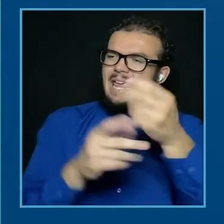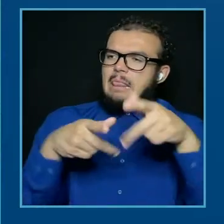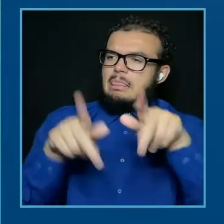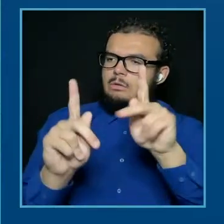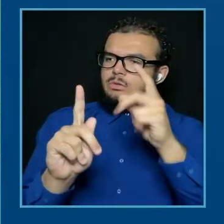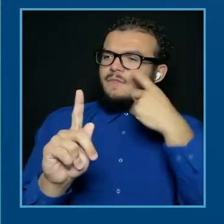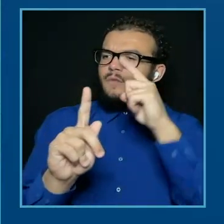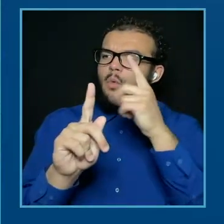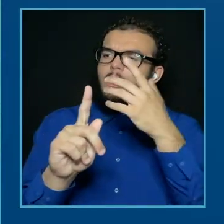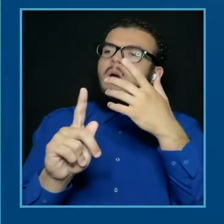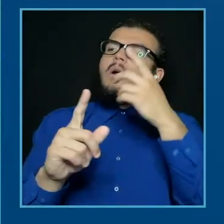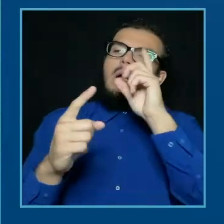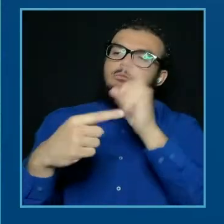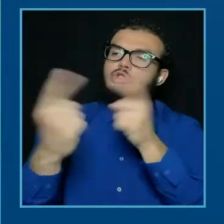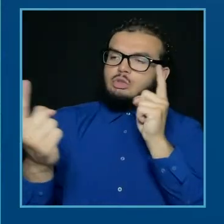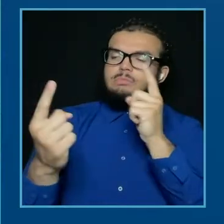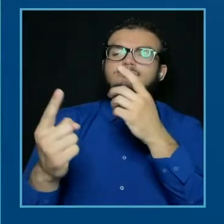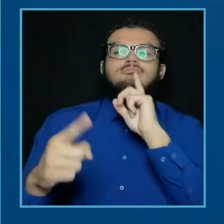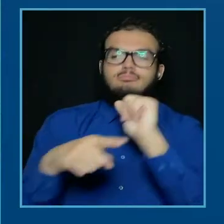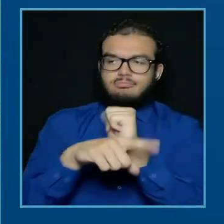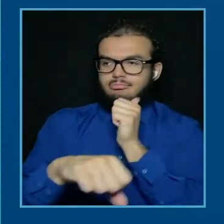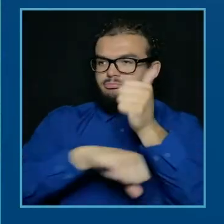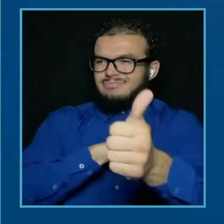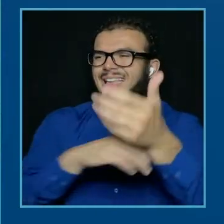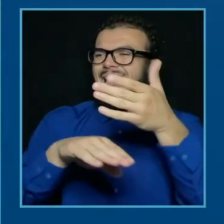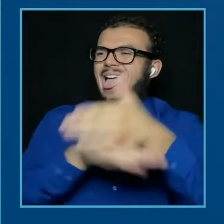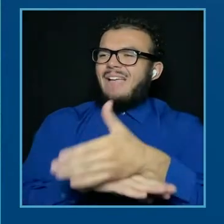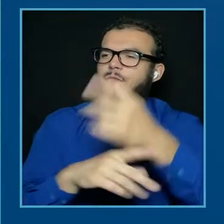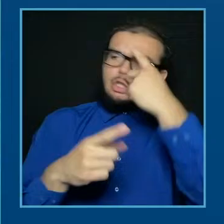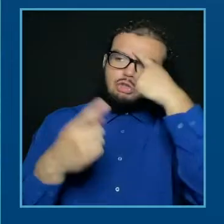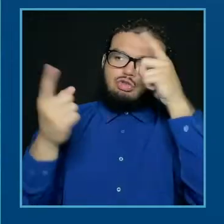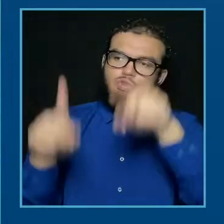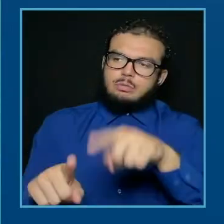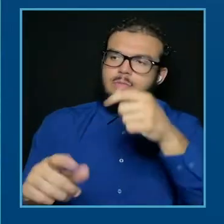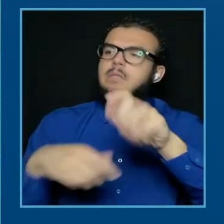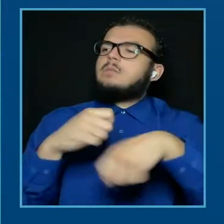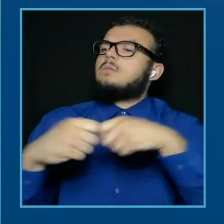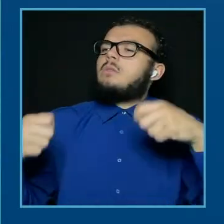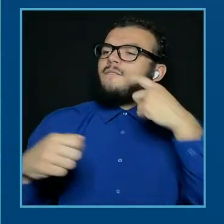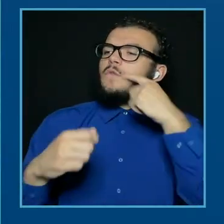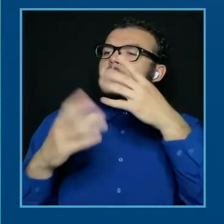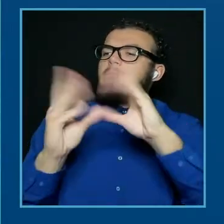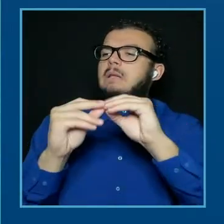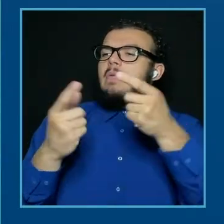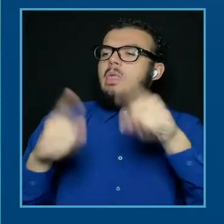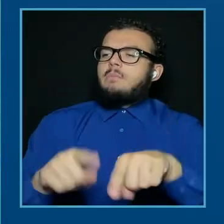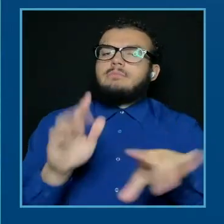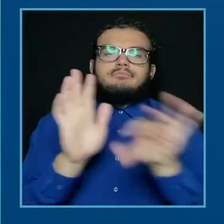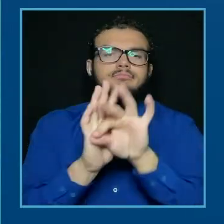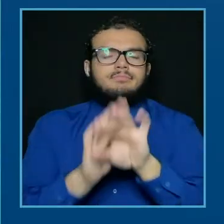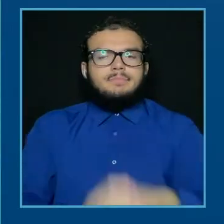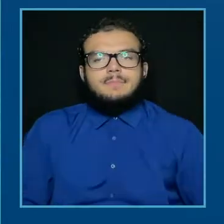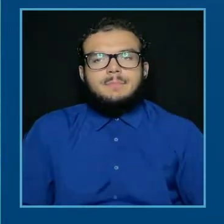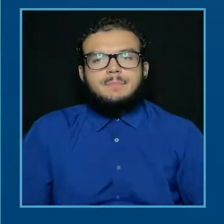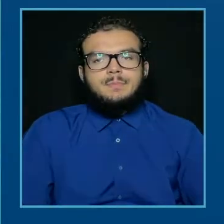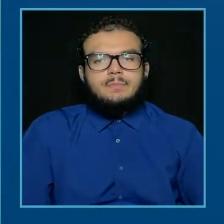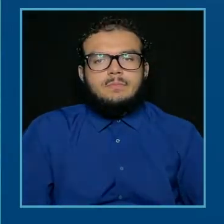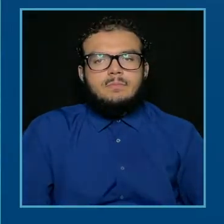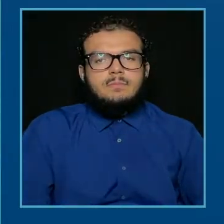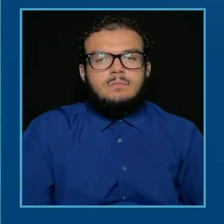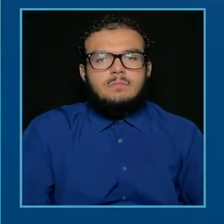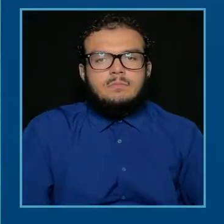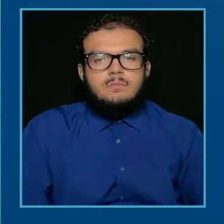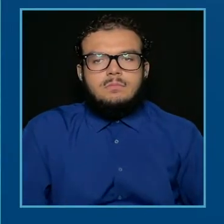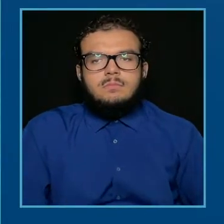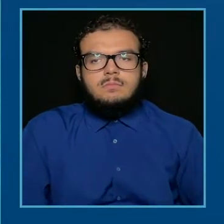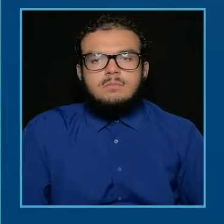an objection to be made after adjournment of that meeting where these elections were held? Yeah, well,